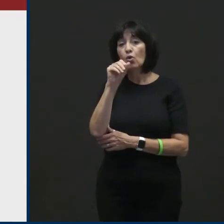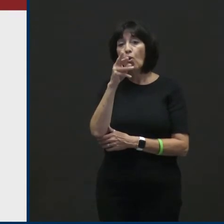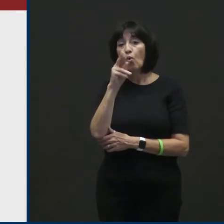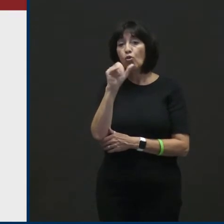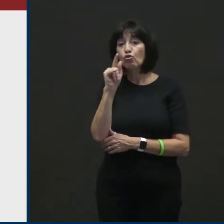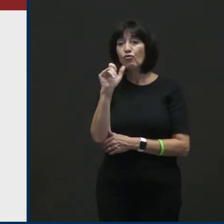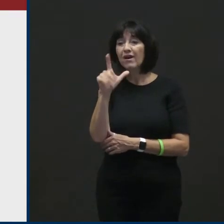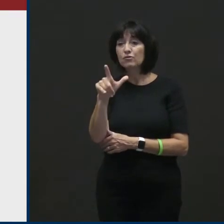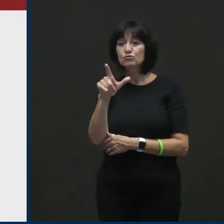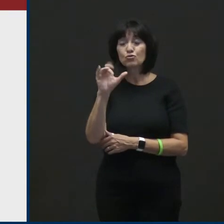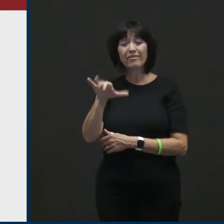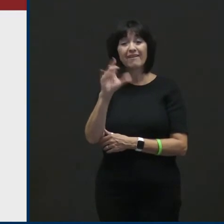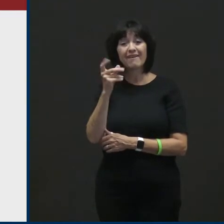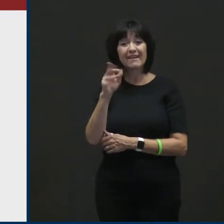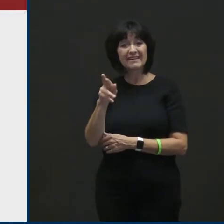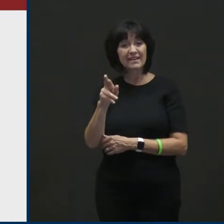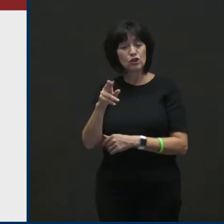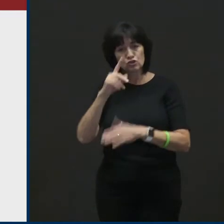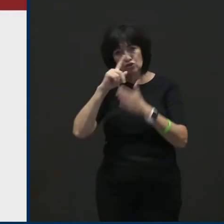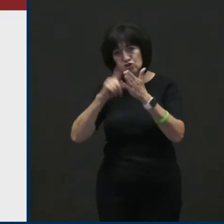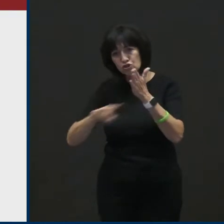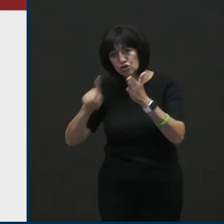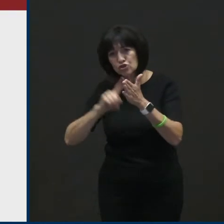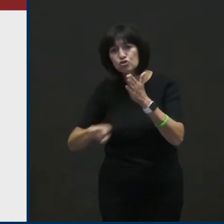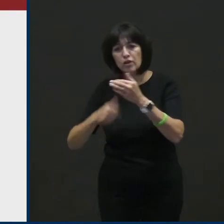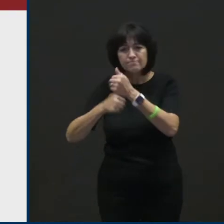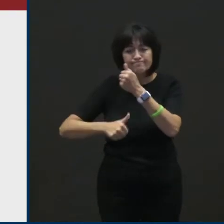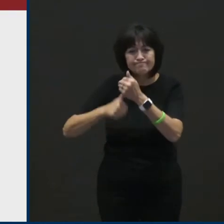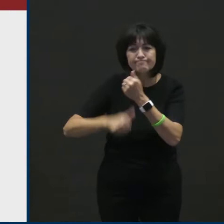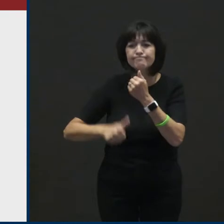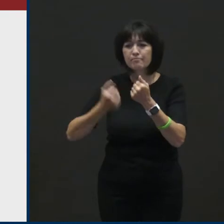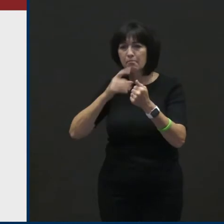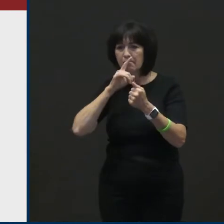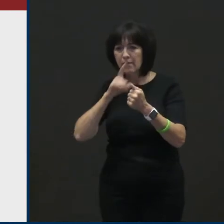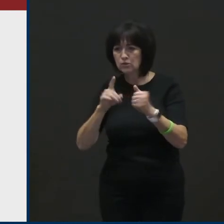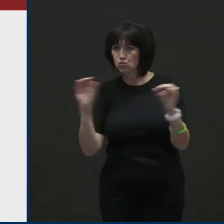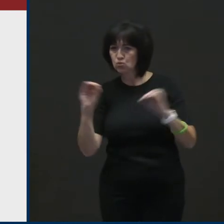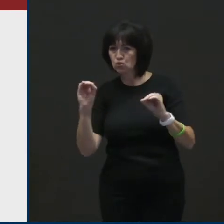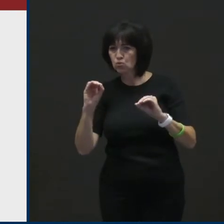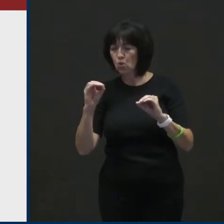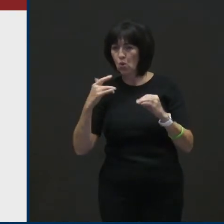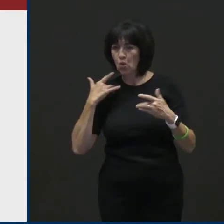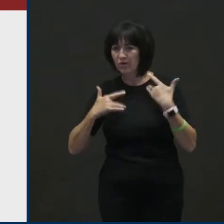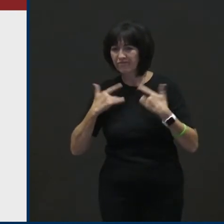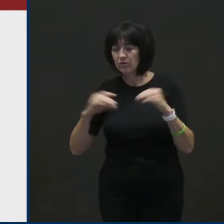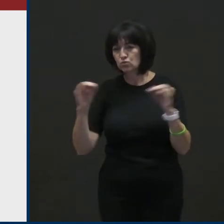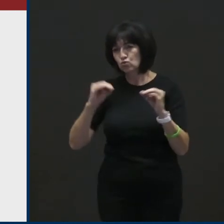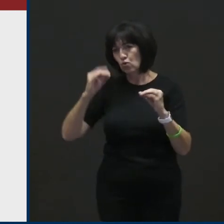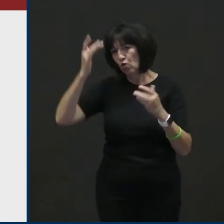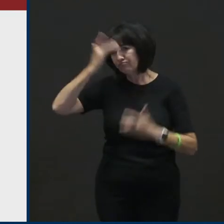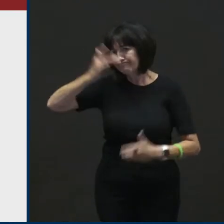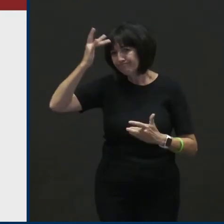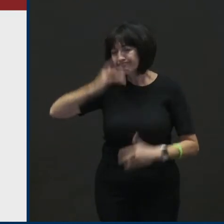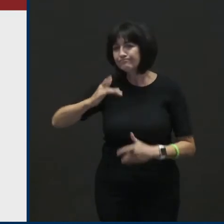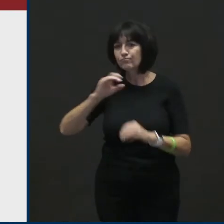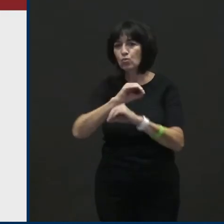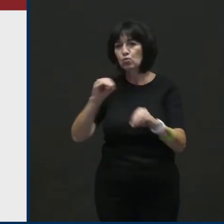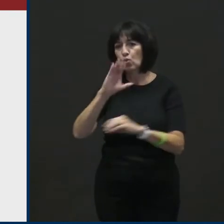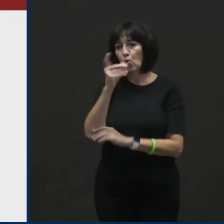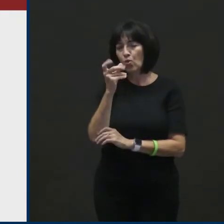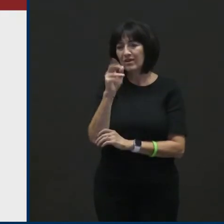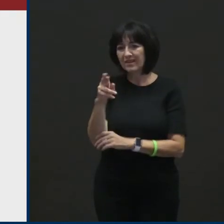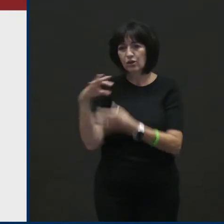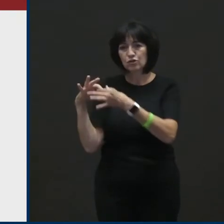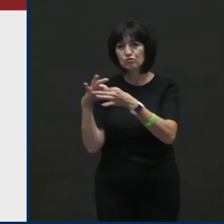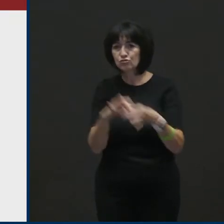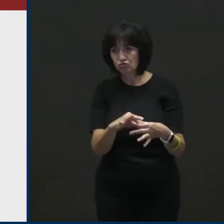also very important for people over age 50. This is a critically important way to prevent cancer,